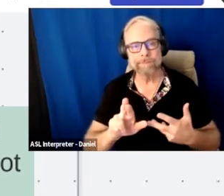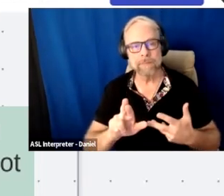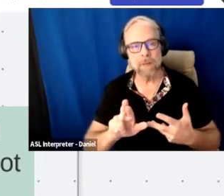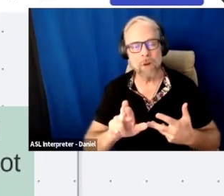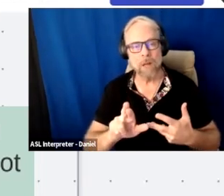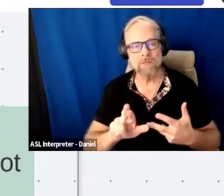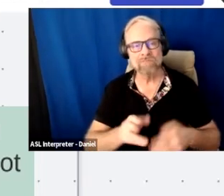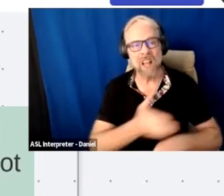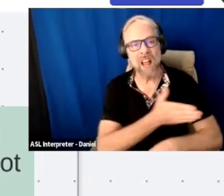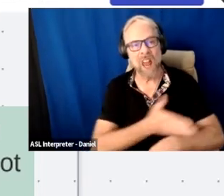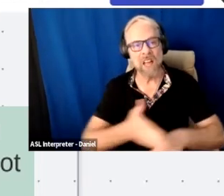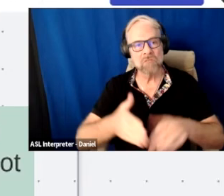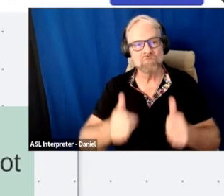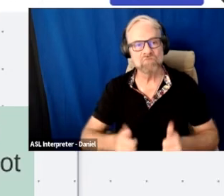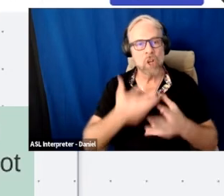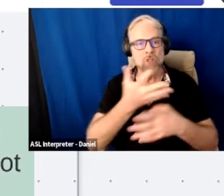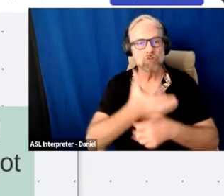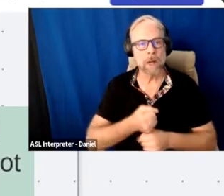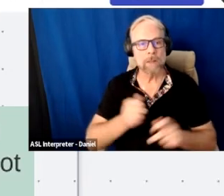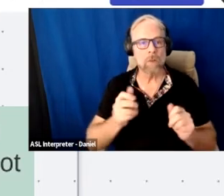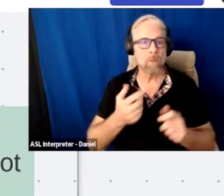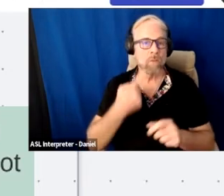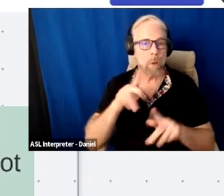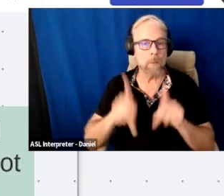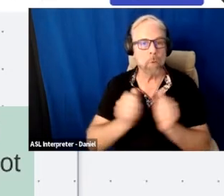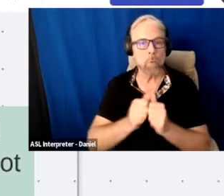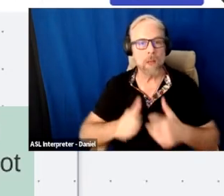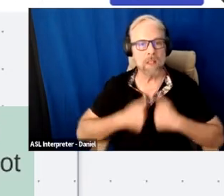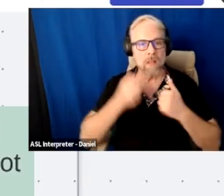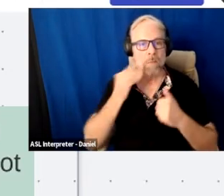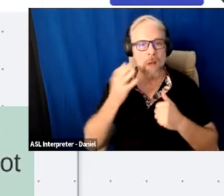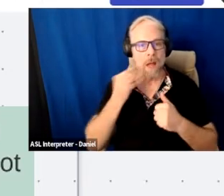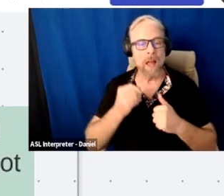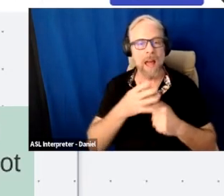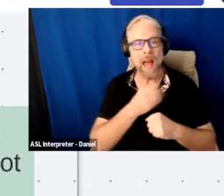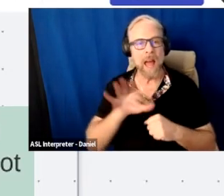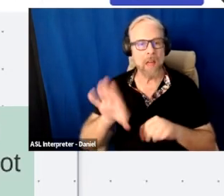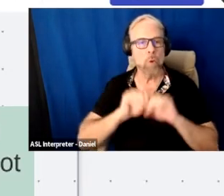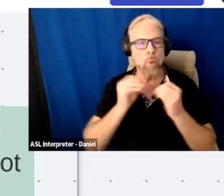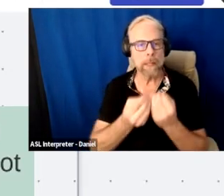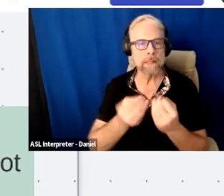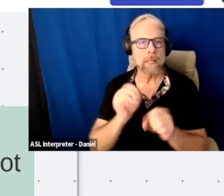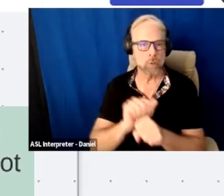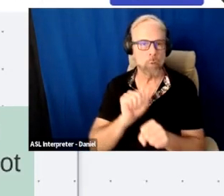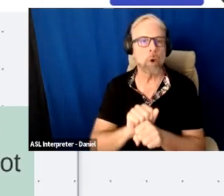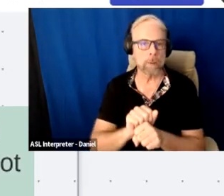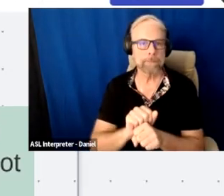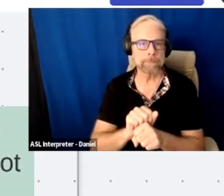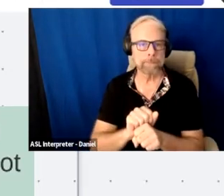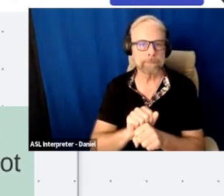diminished trust between those with lived experience and the organizational work. Mhm.